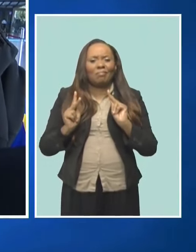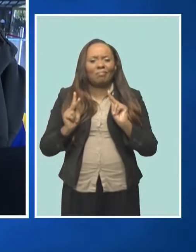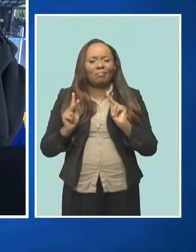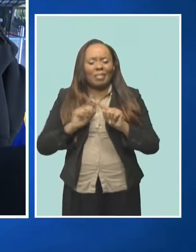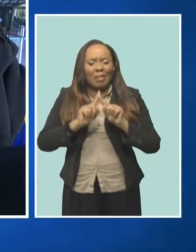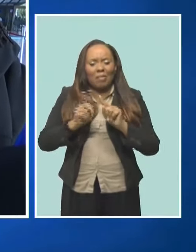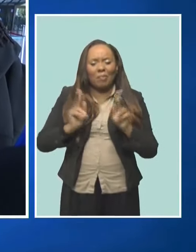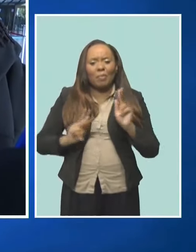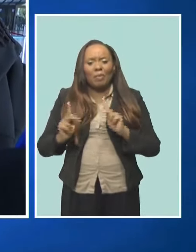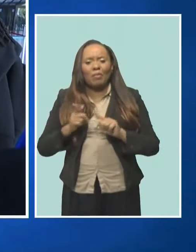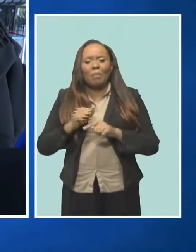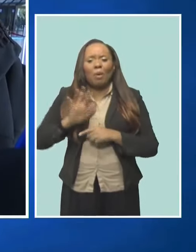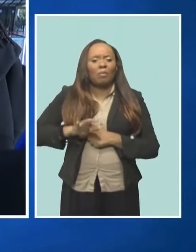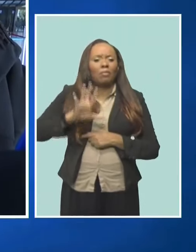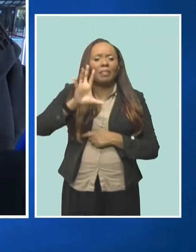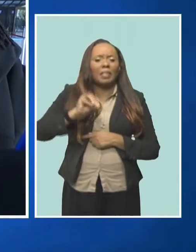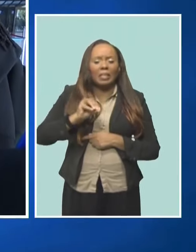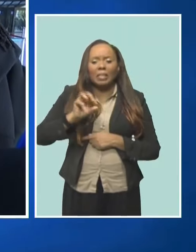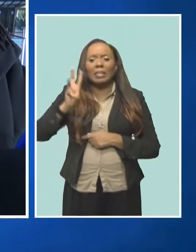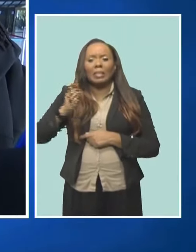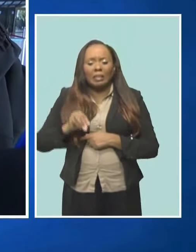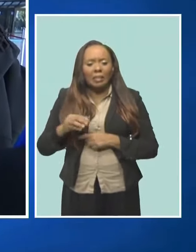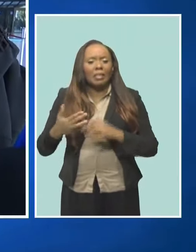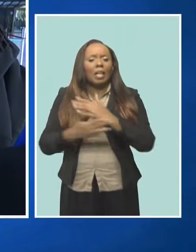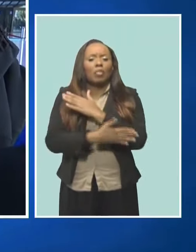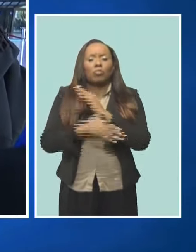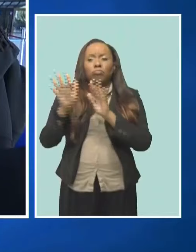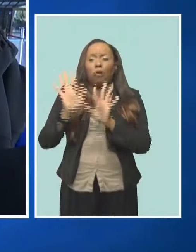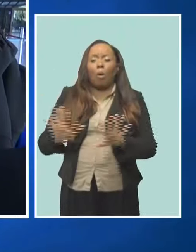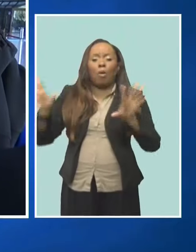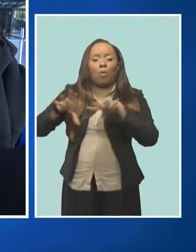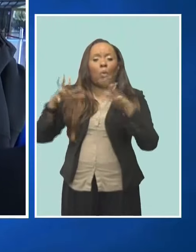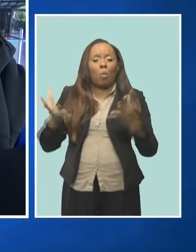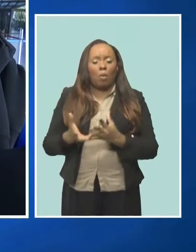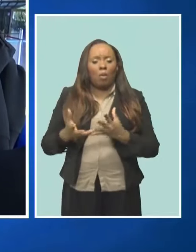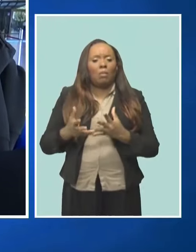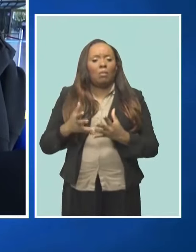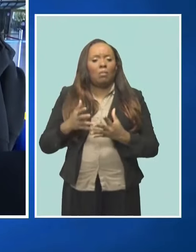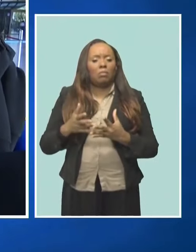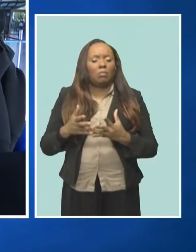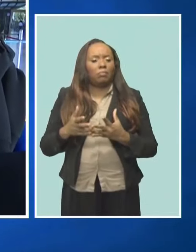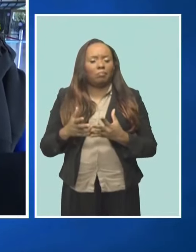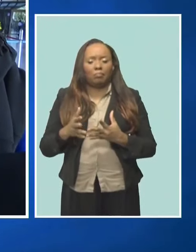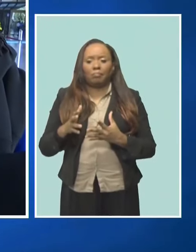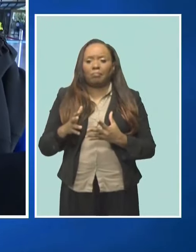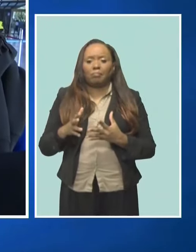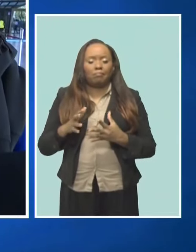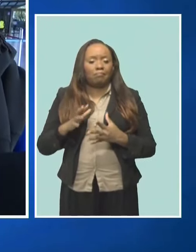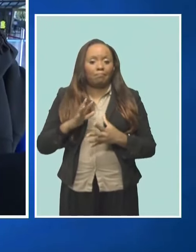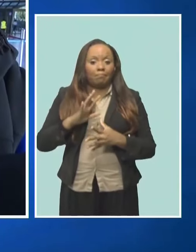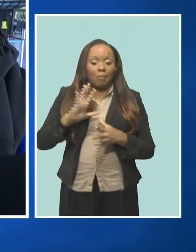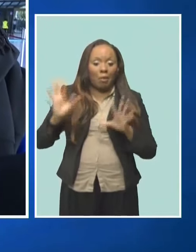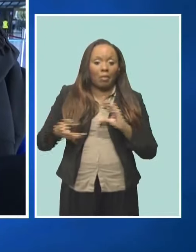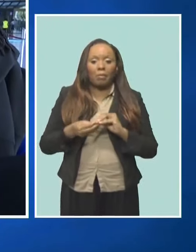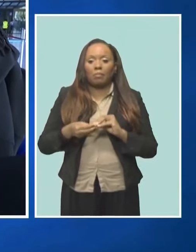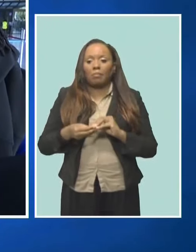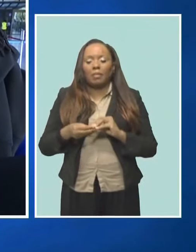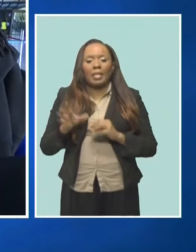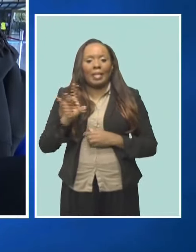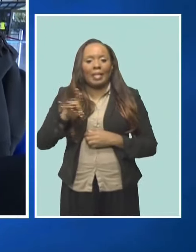or 60 countries from across the world. World Skills has about 88 member countries, so most of them will be competing in